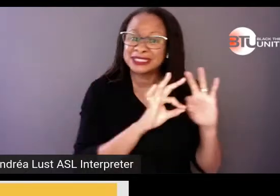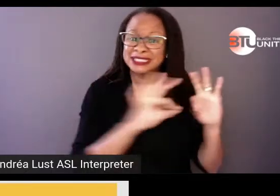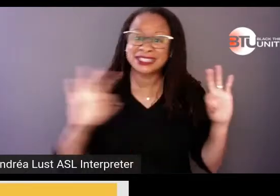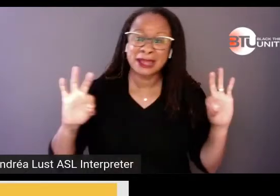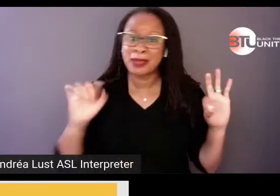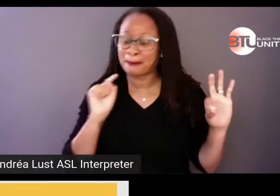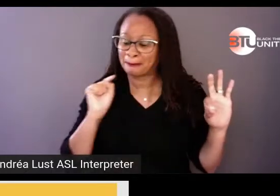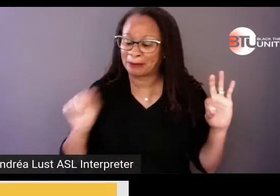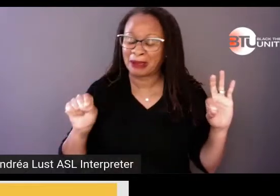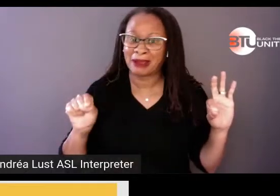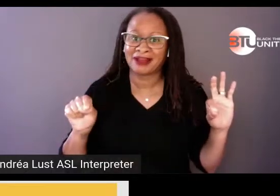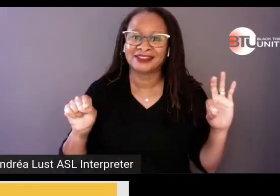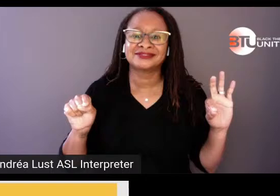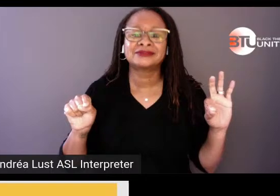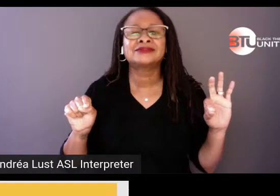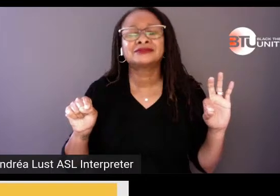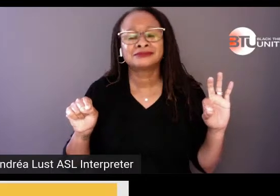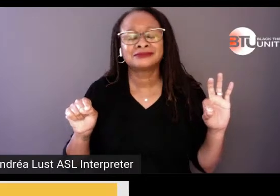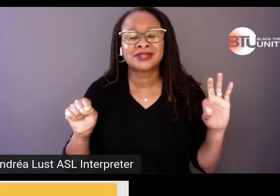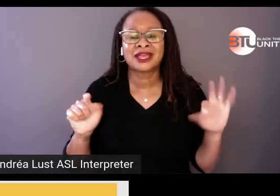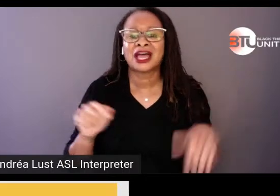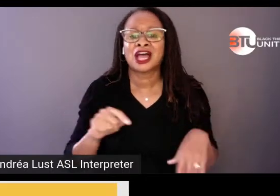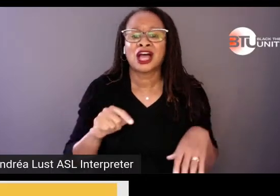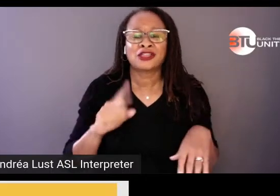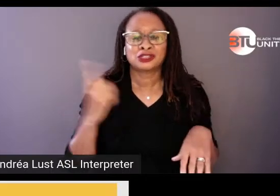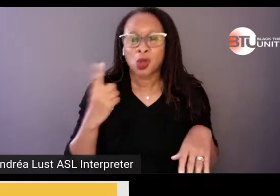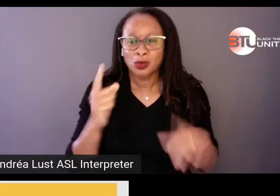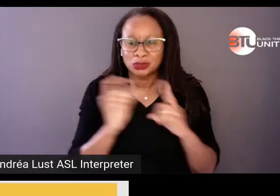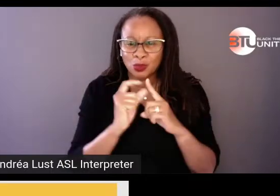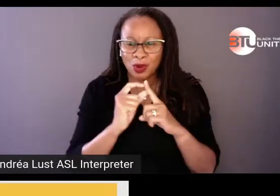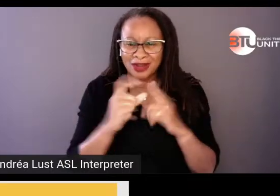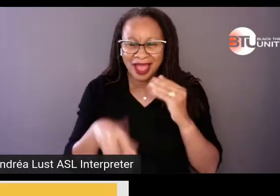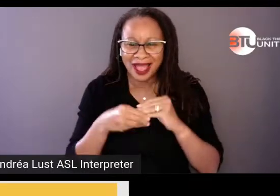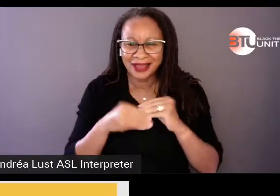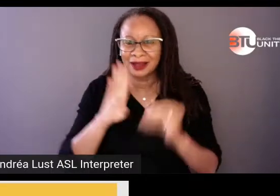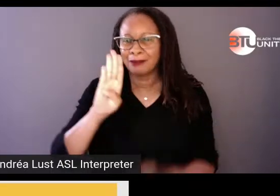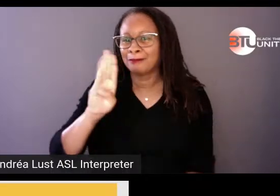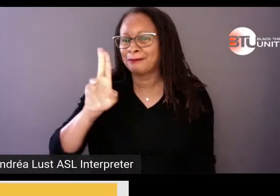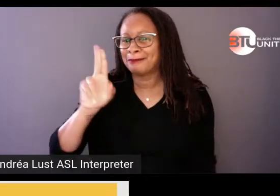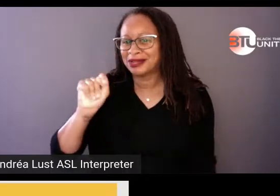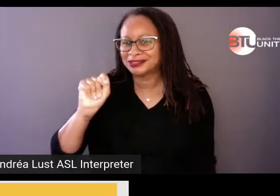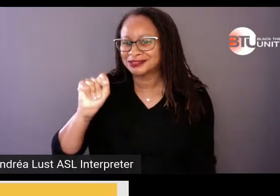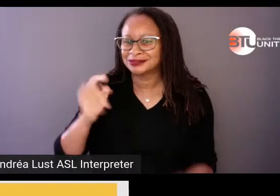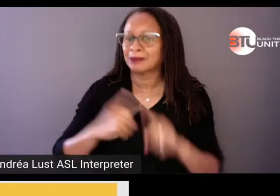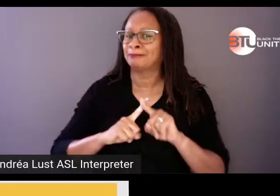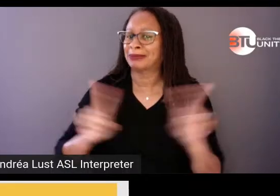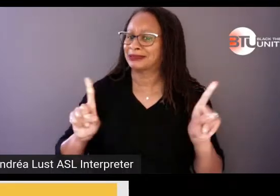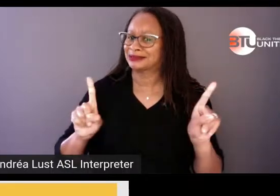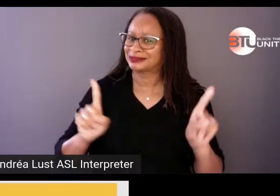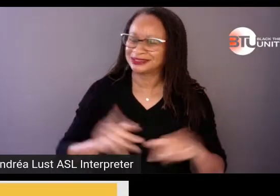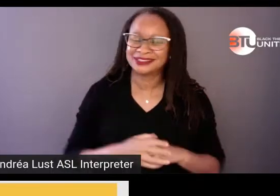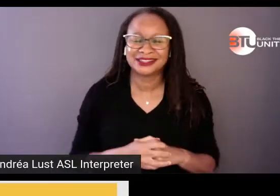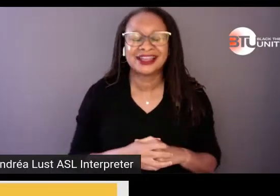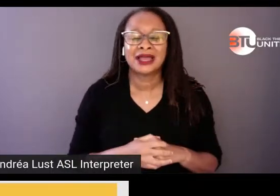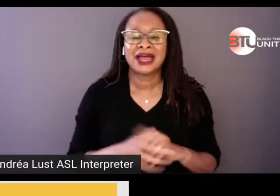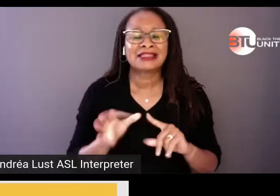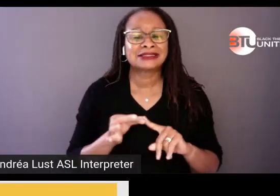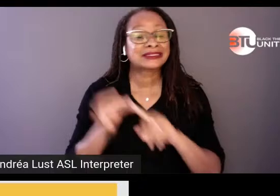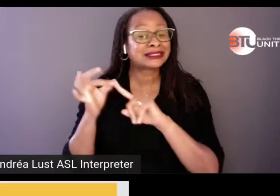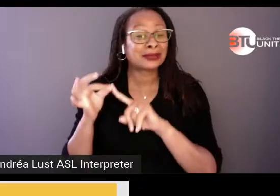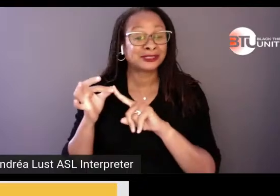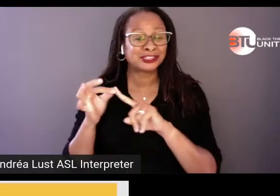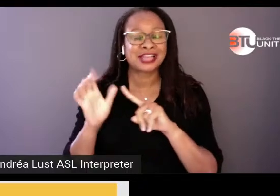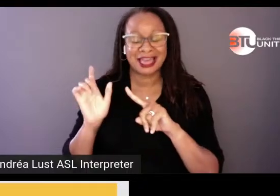a declarative statement, there is a but involved. There's an exception. And it's navigating